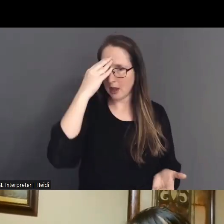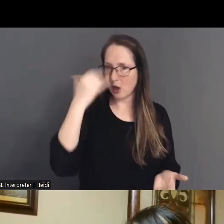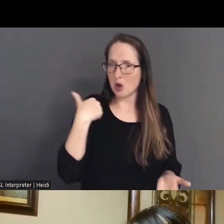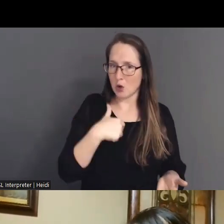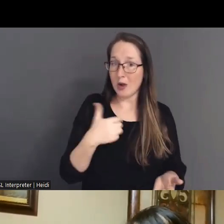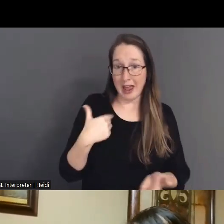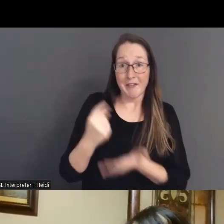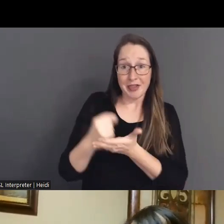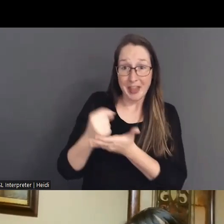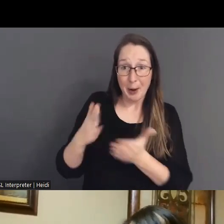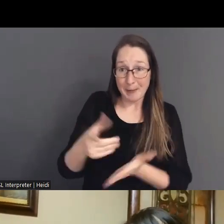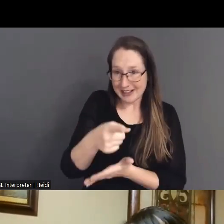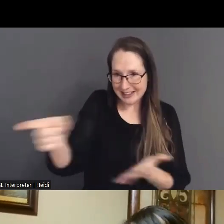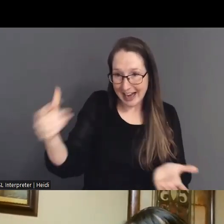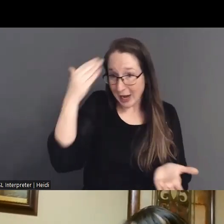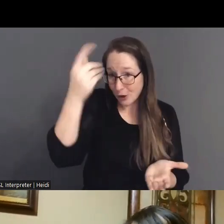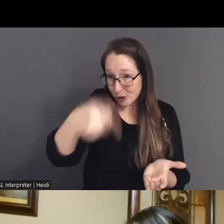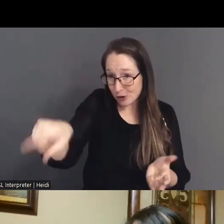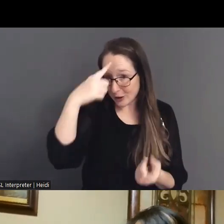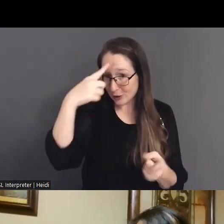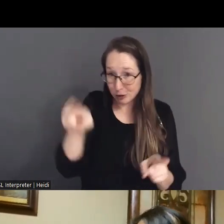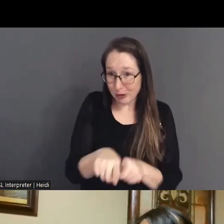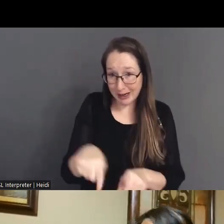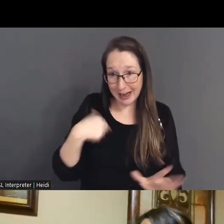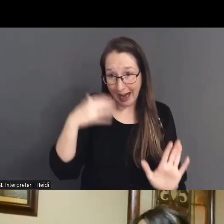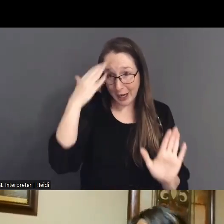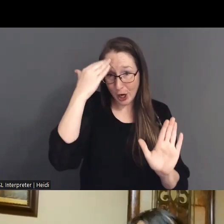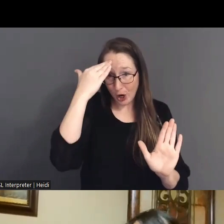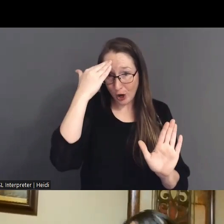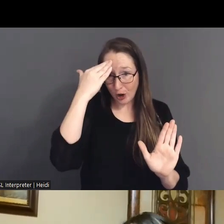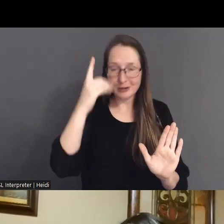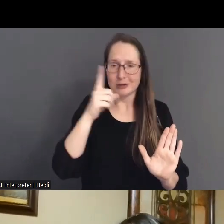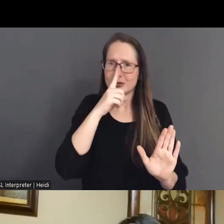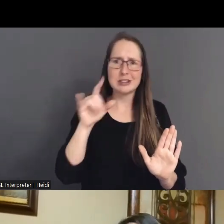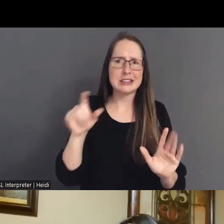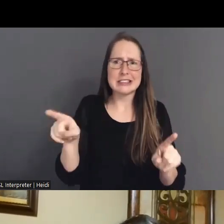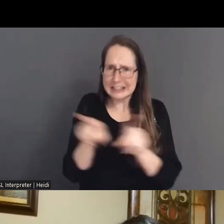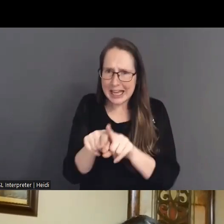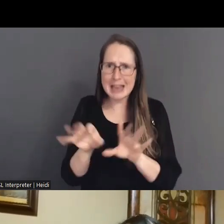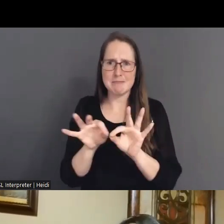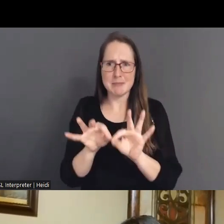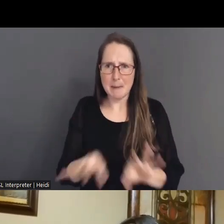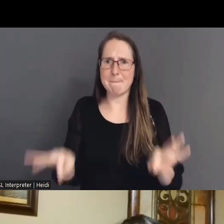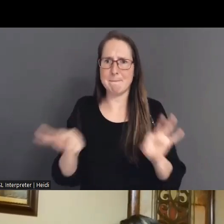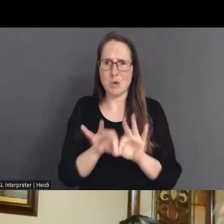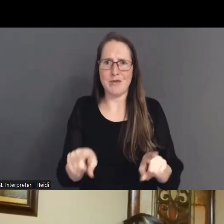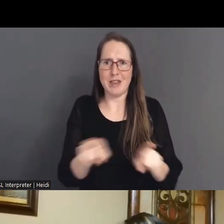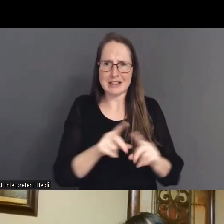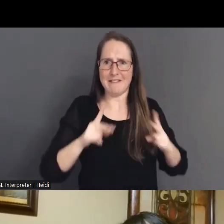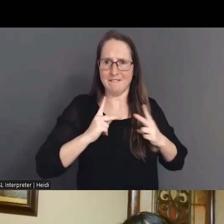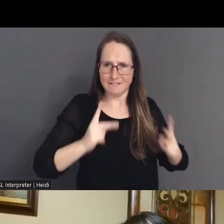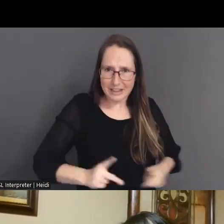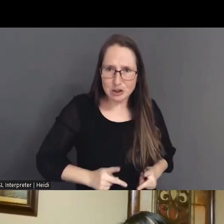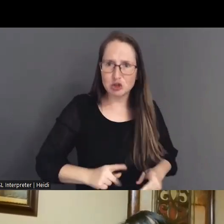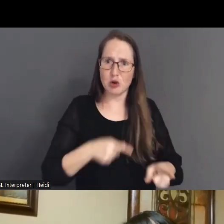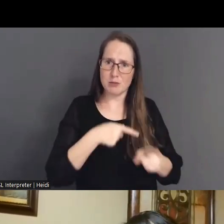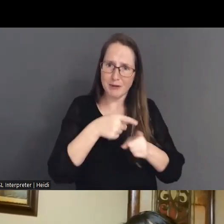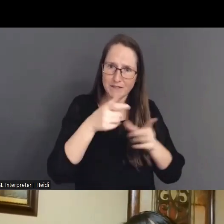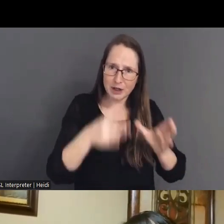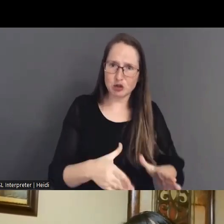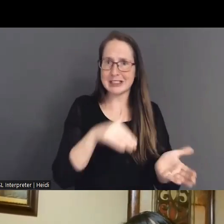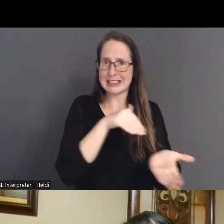some therapists out there, and I know you agree with me wholeheartedly. They're just as important as the physical professionals,